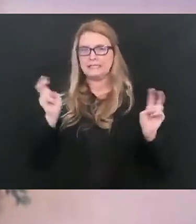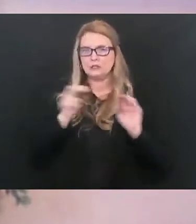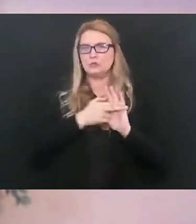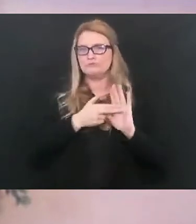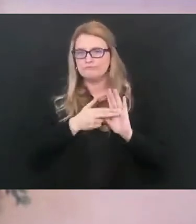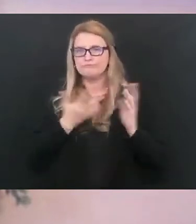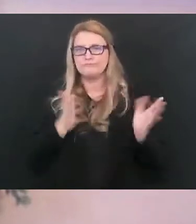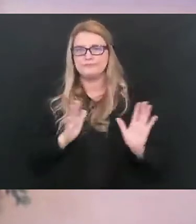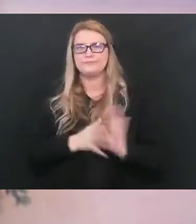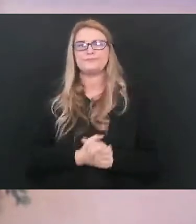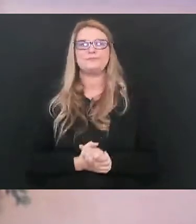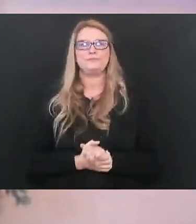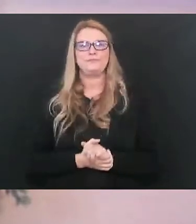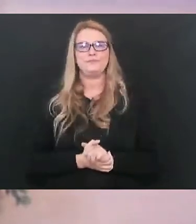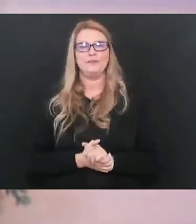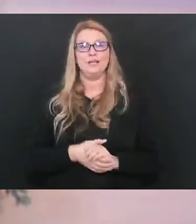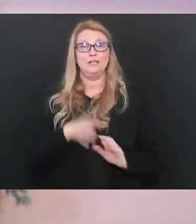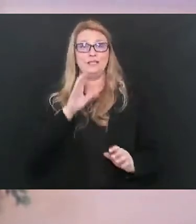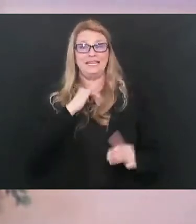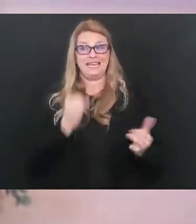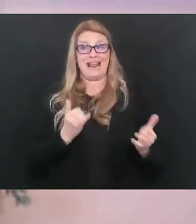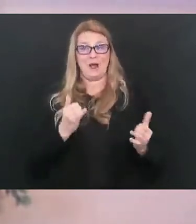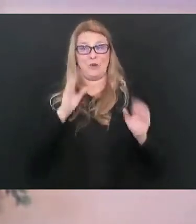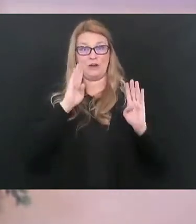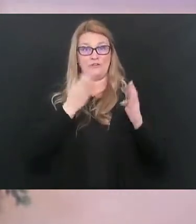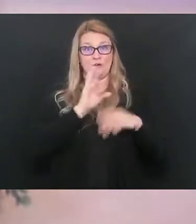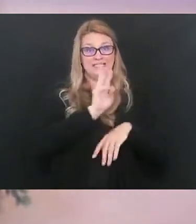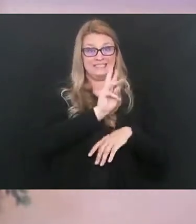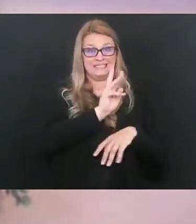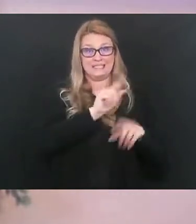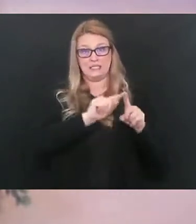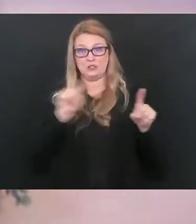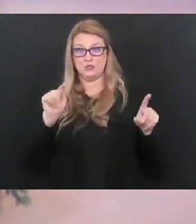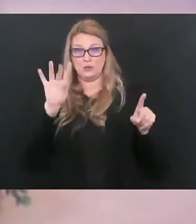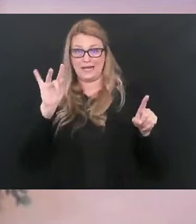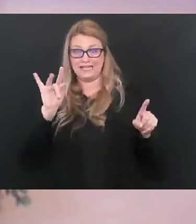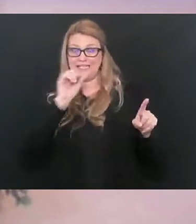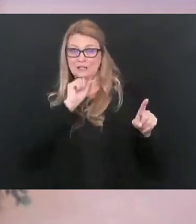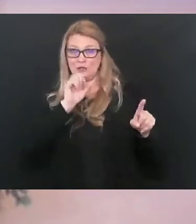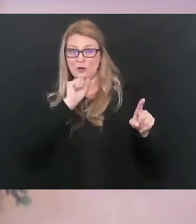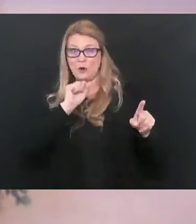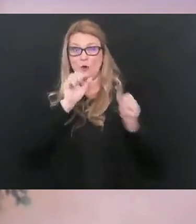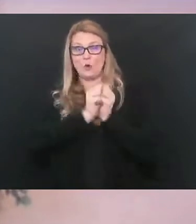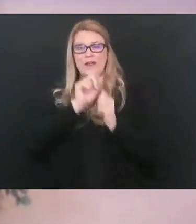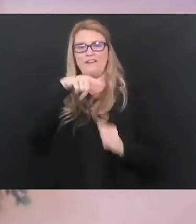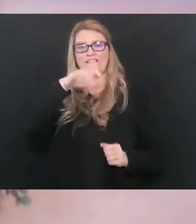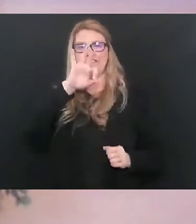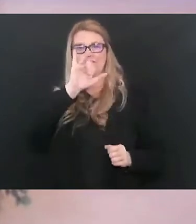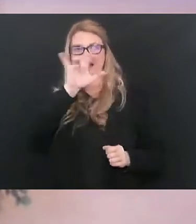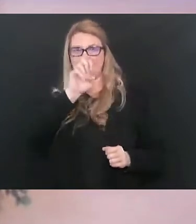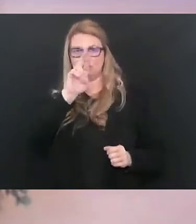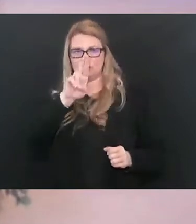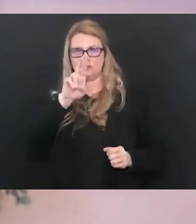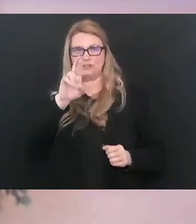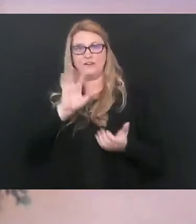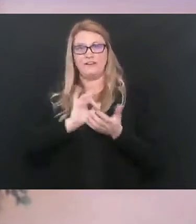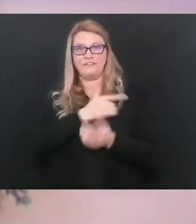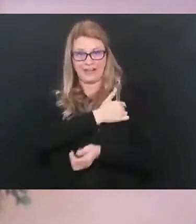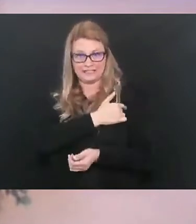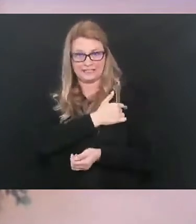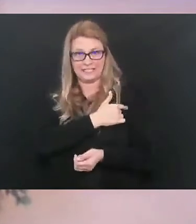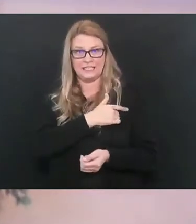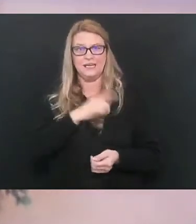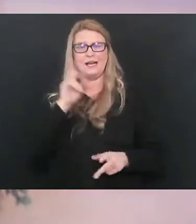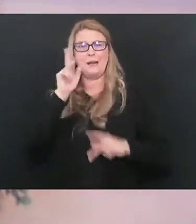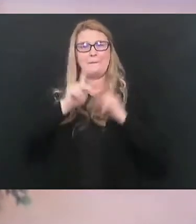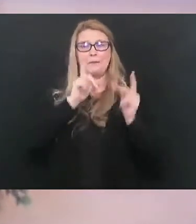high schoolers, 16 to 18-year-old group with the Pfizer vaccine, and particularly those high schoolers on